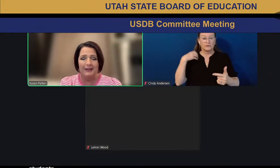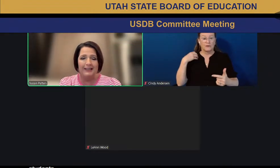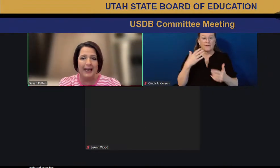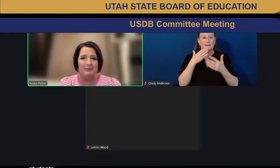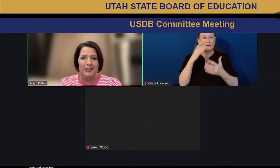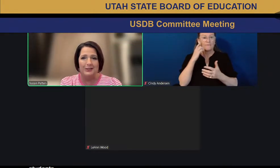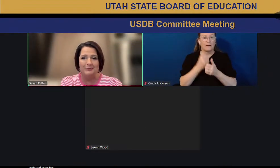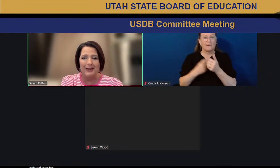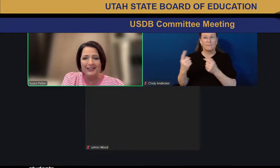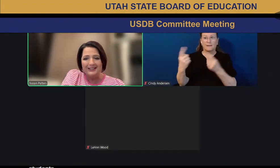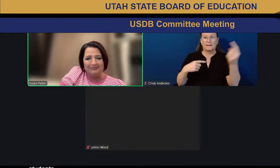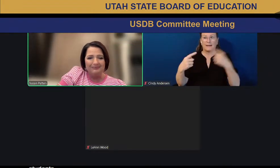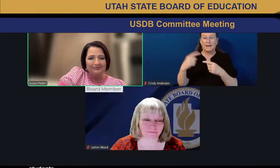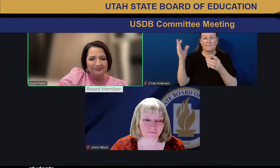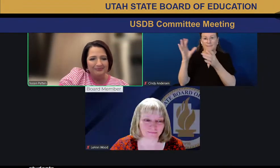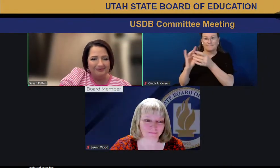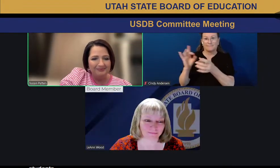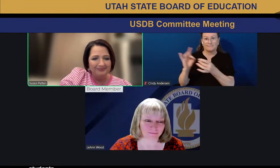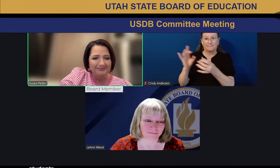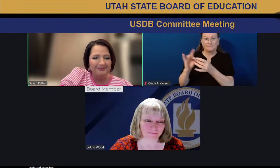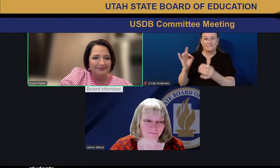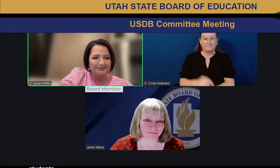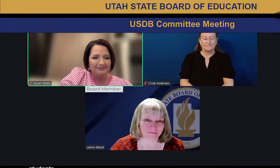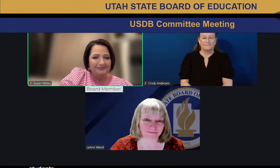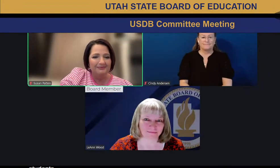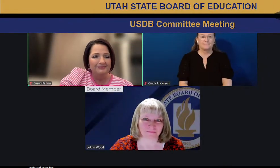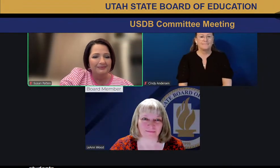for everybody that came and talked about it.